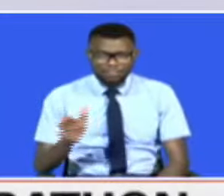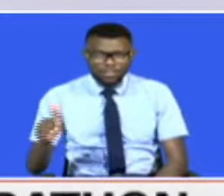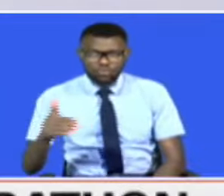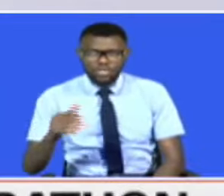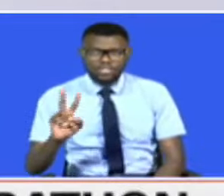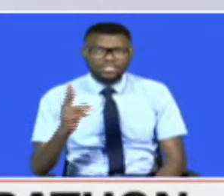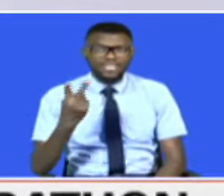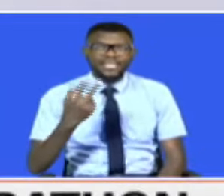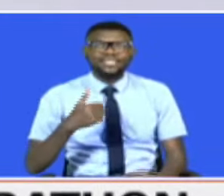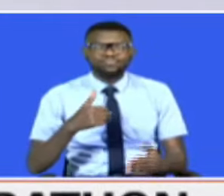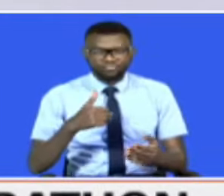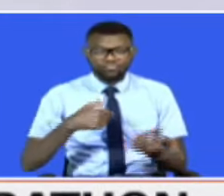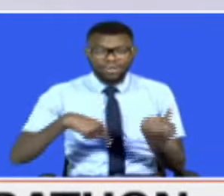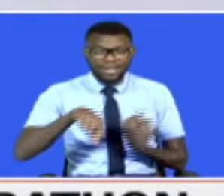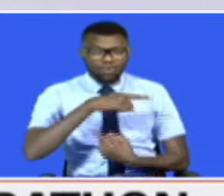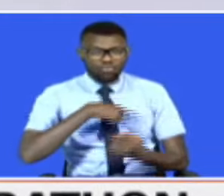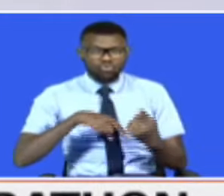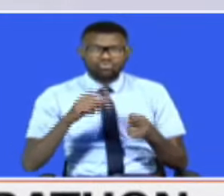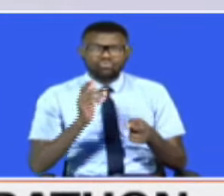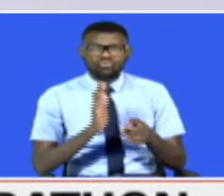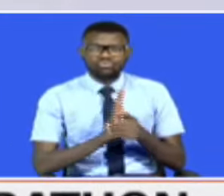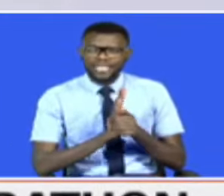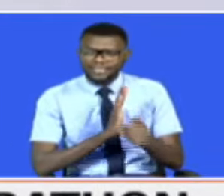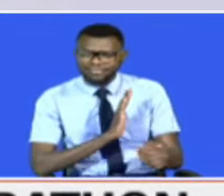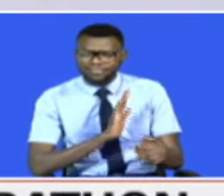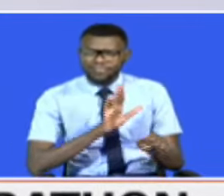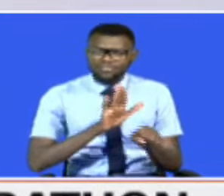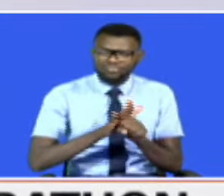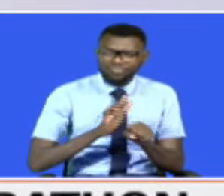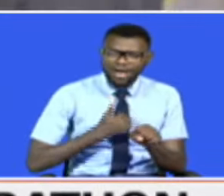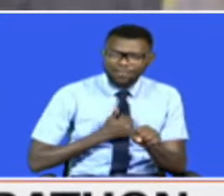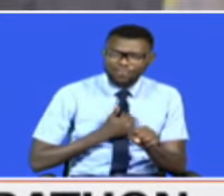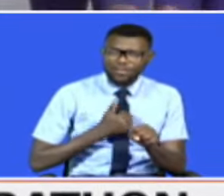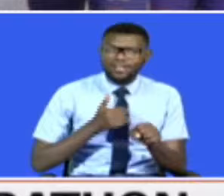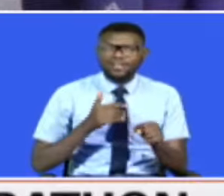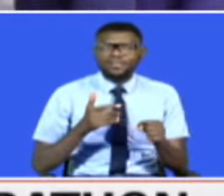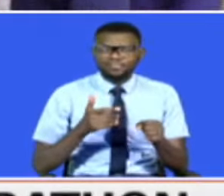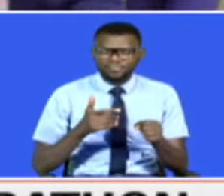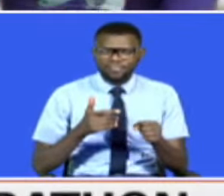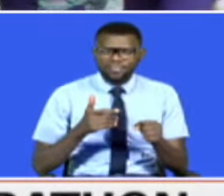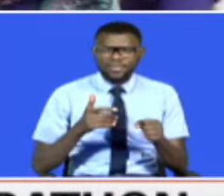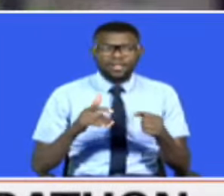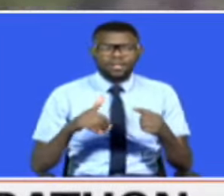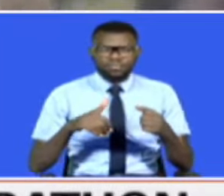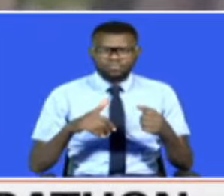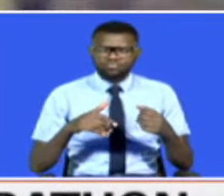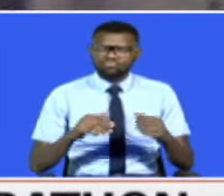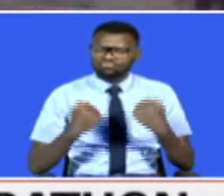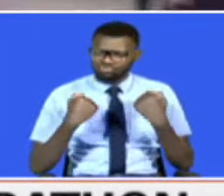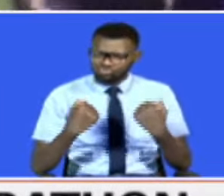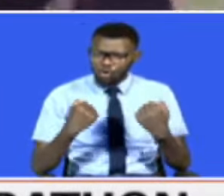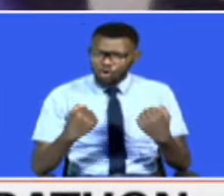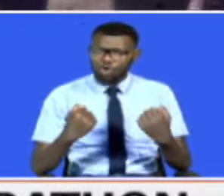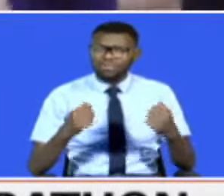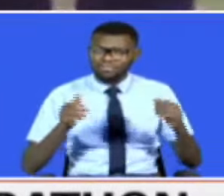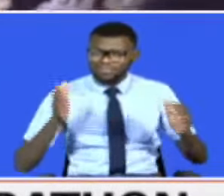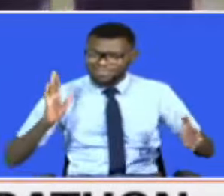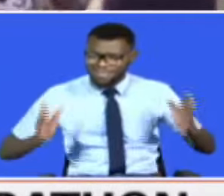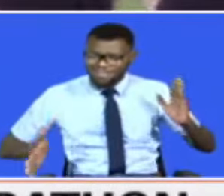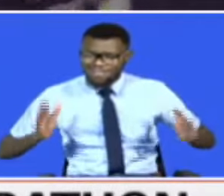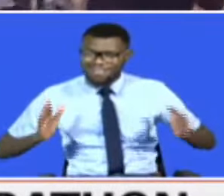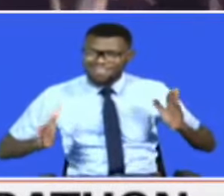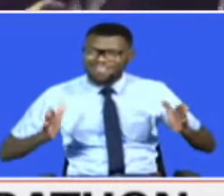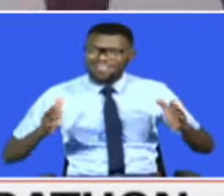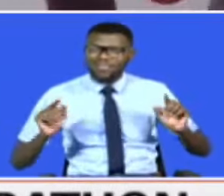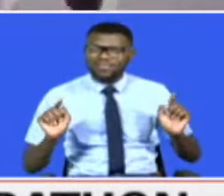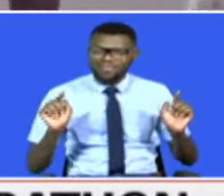edition. We've seen a lot of talent. We've seen world-class athletes participating. And we would like to support these sports